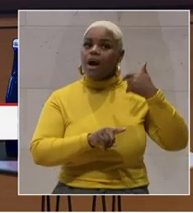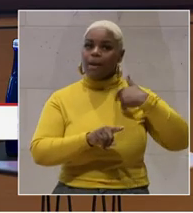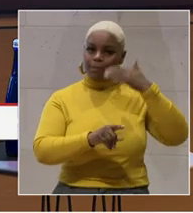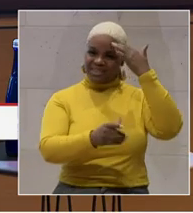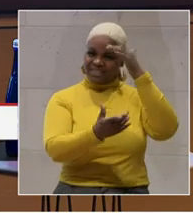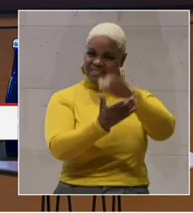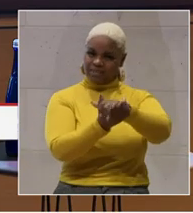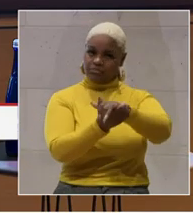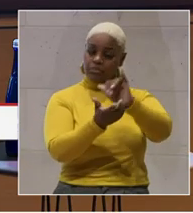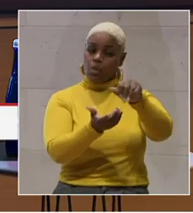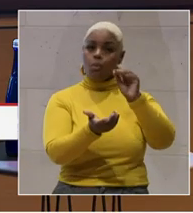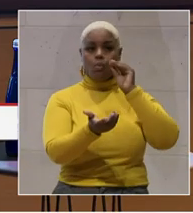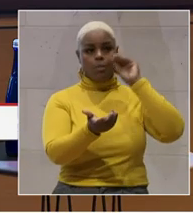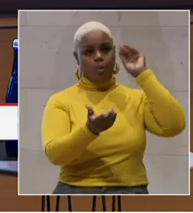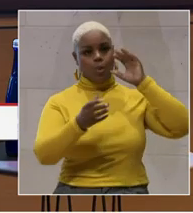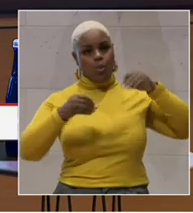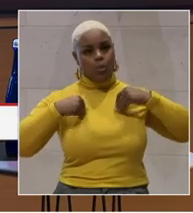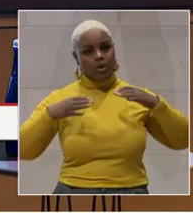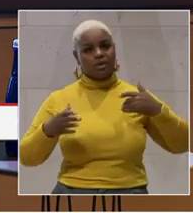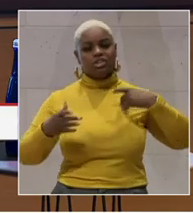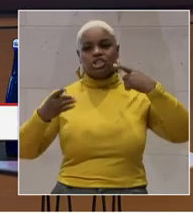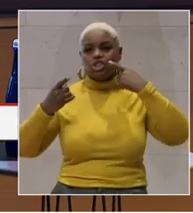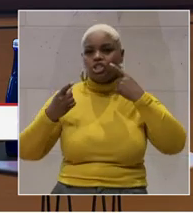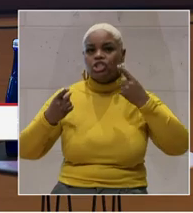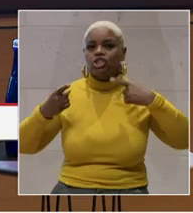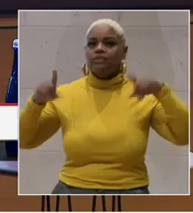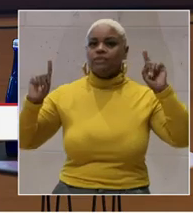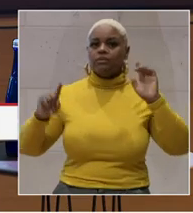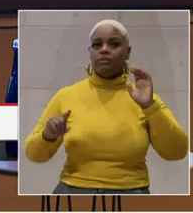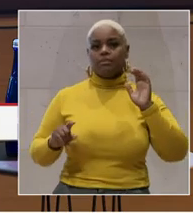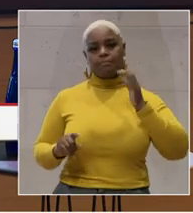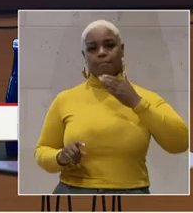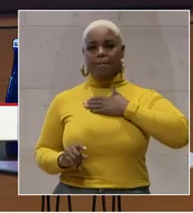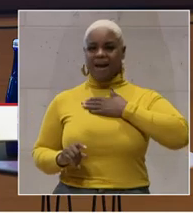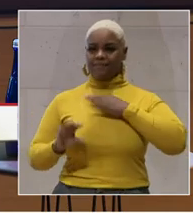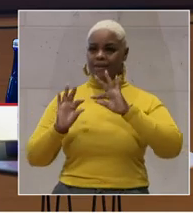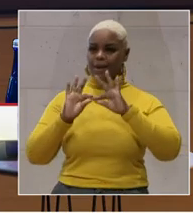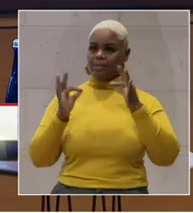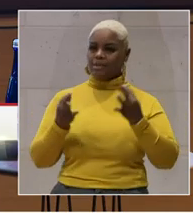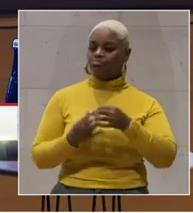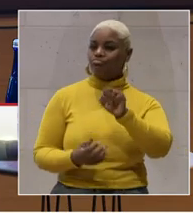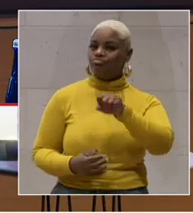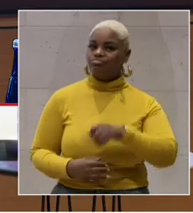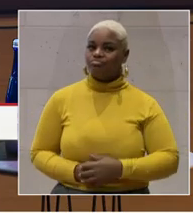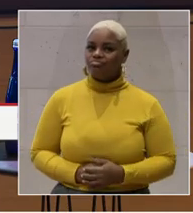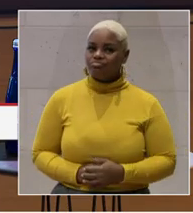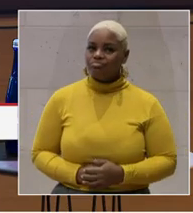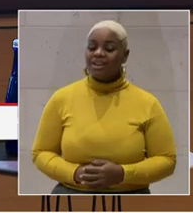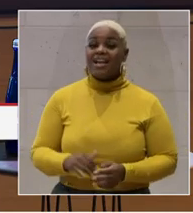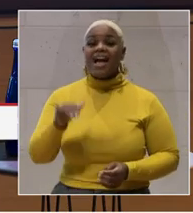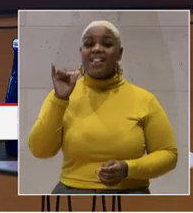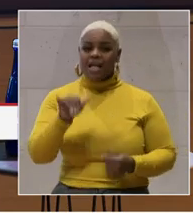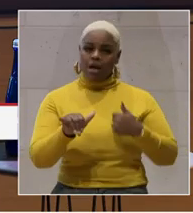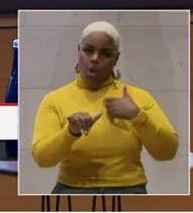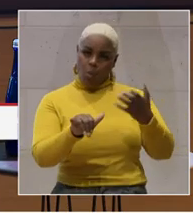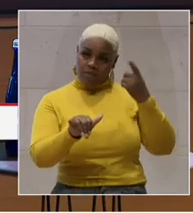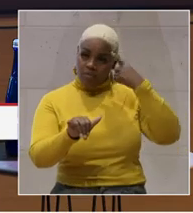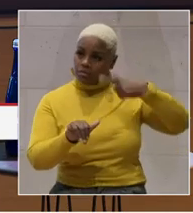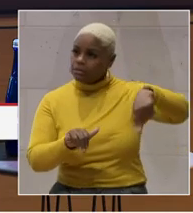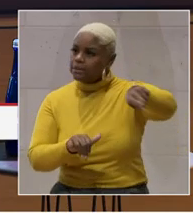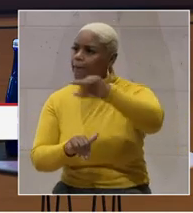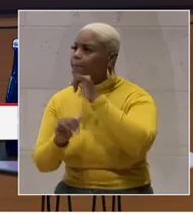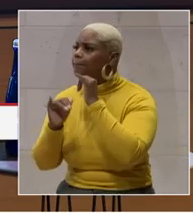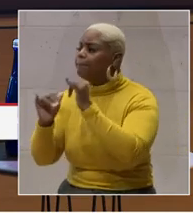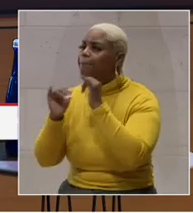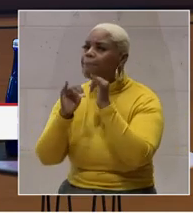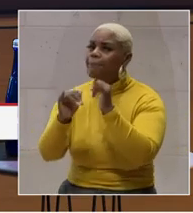achieve it for my family. And that's what I want for every Washingtonian that's willing to work hard for it. The